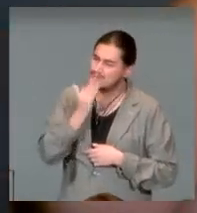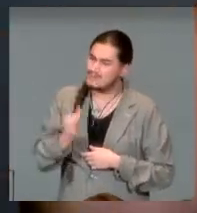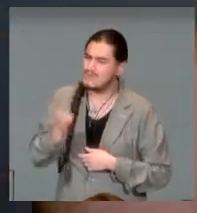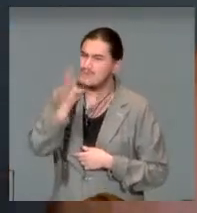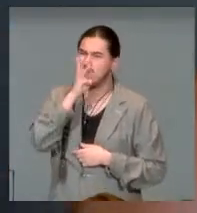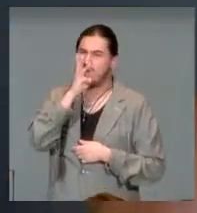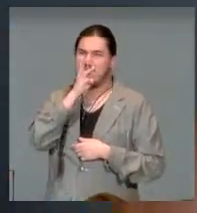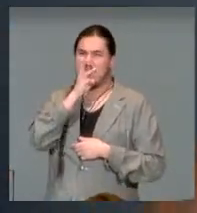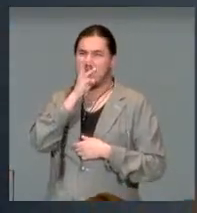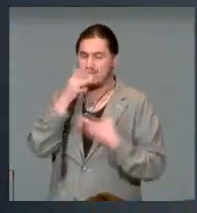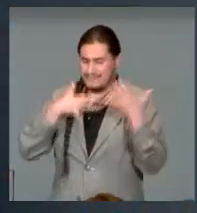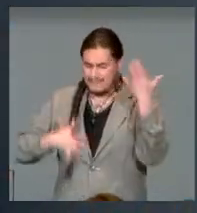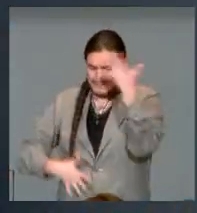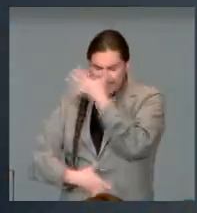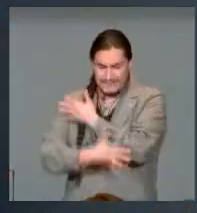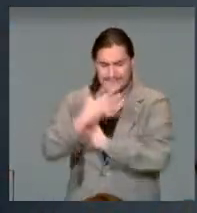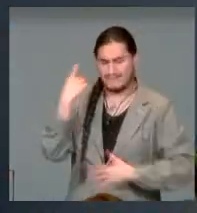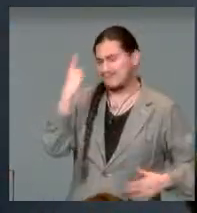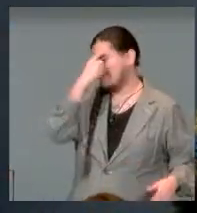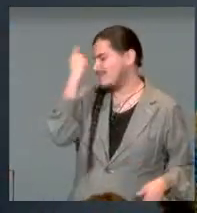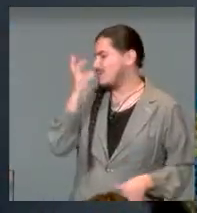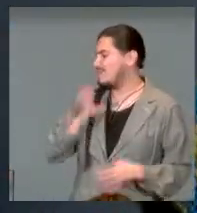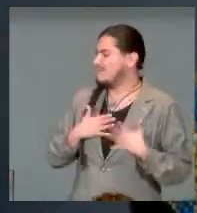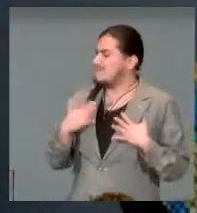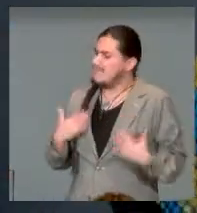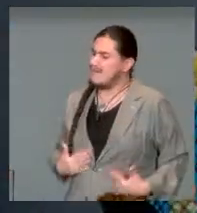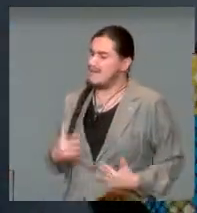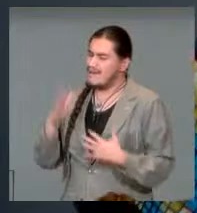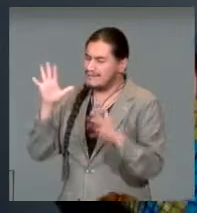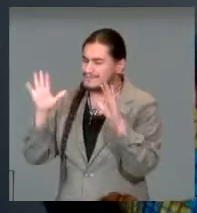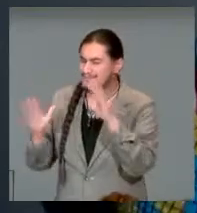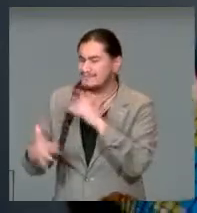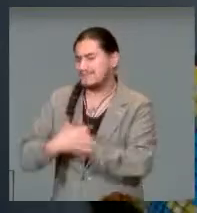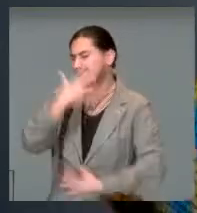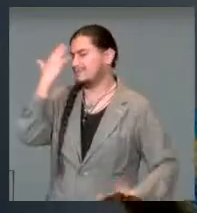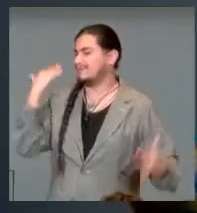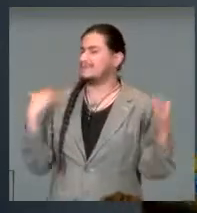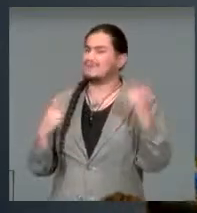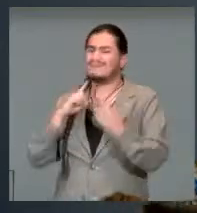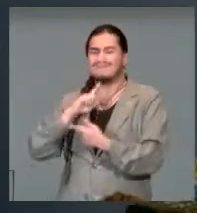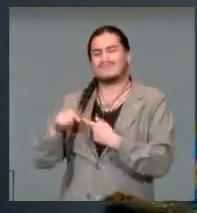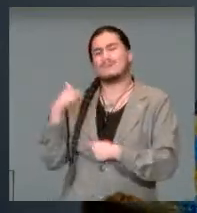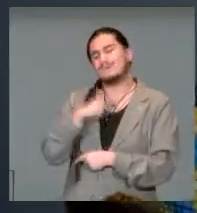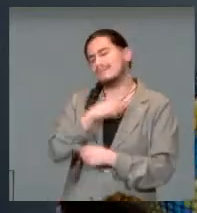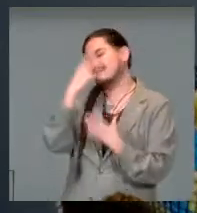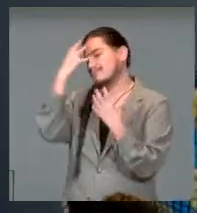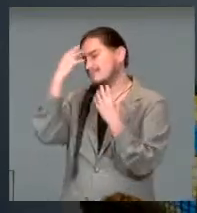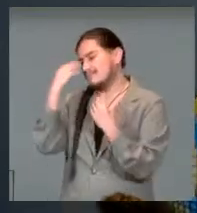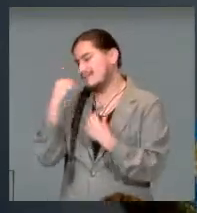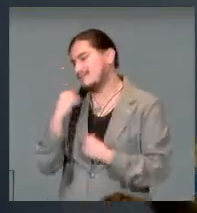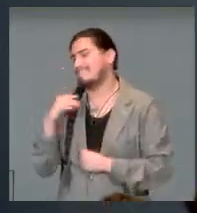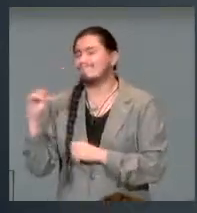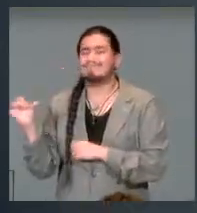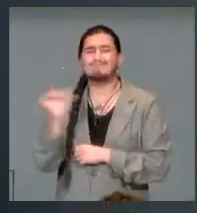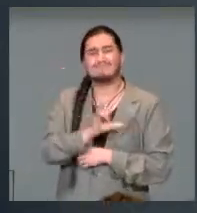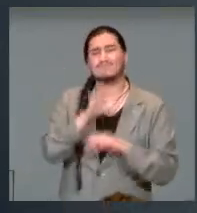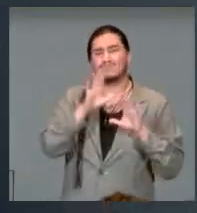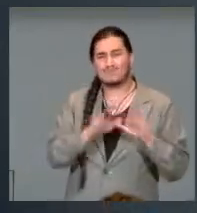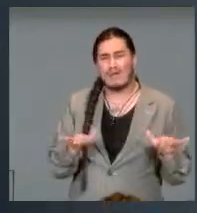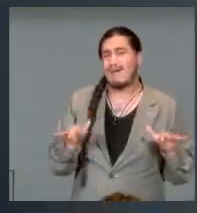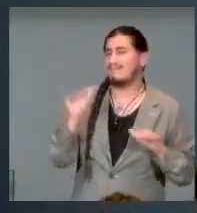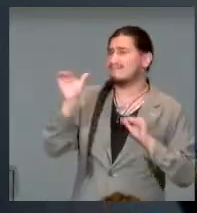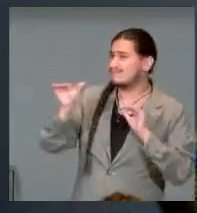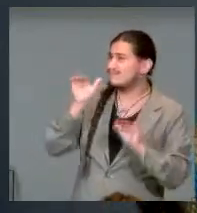rolling through a black woman's body until we sleep. The breath is your black child asking you to keep your black power opinions